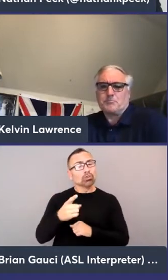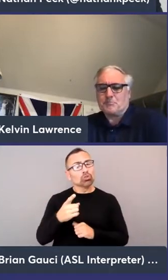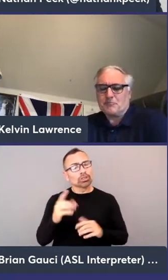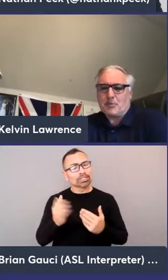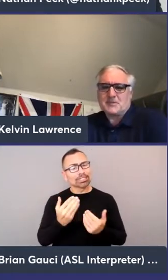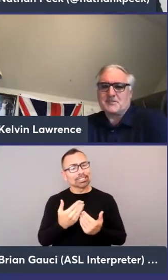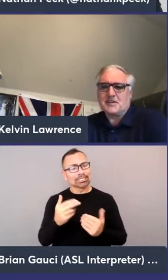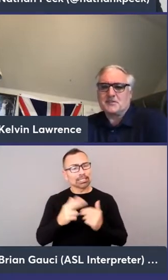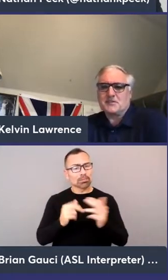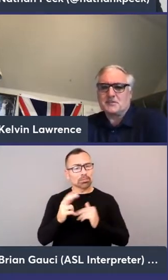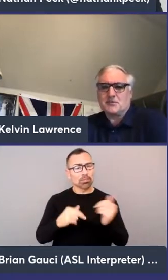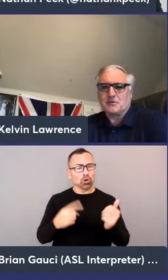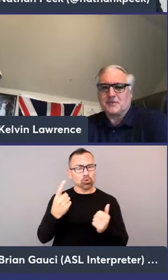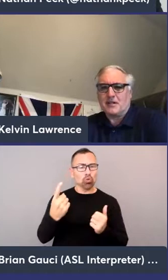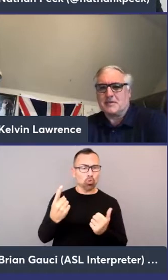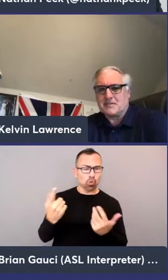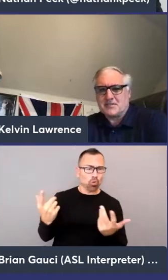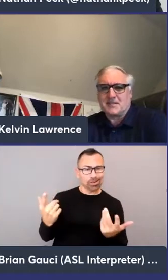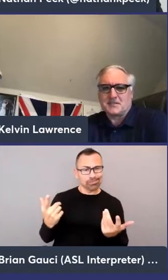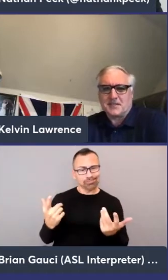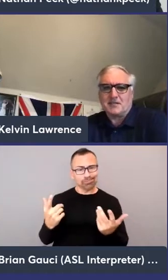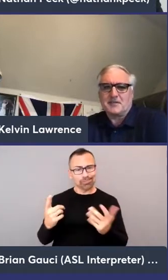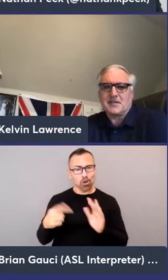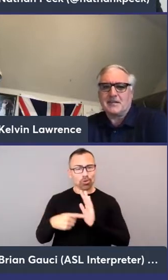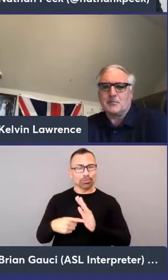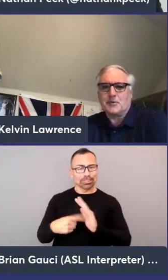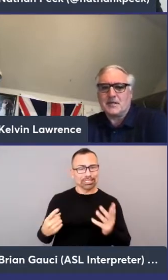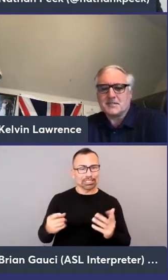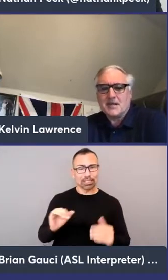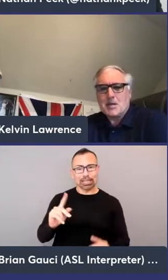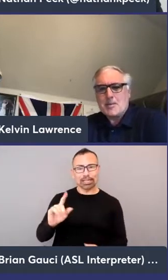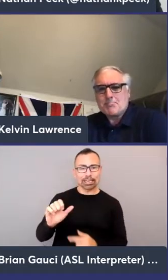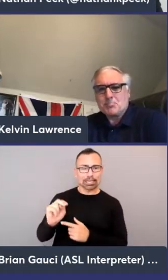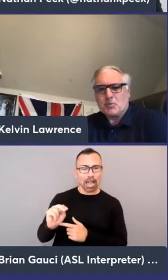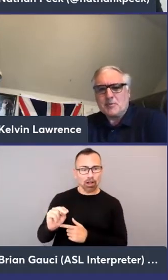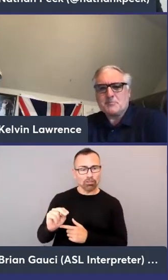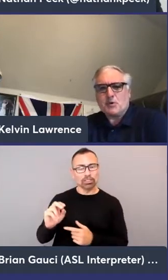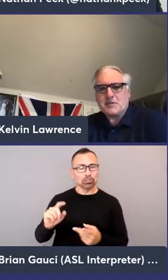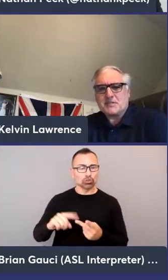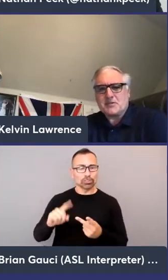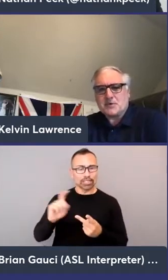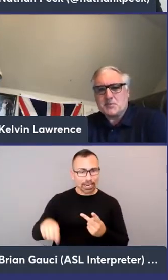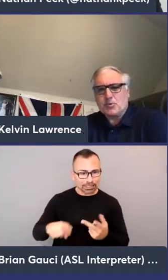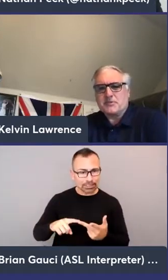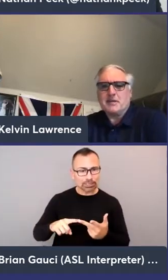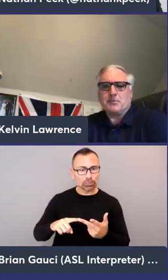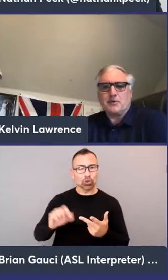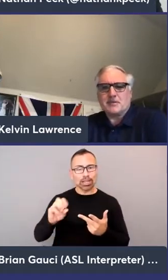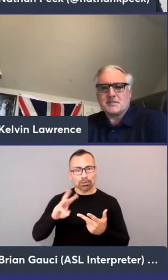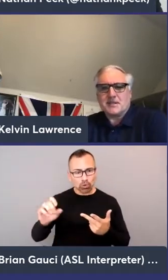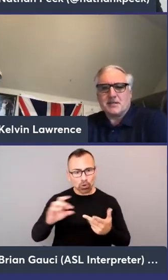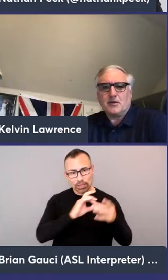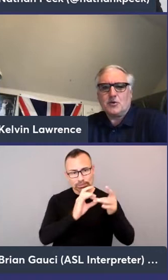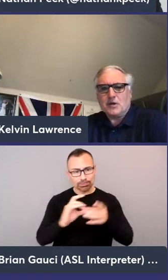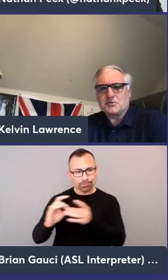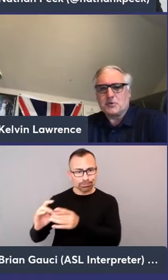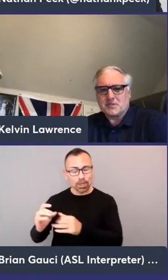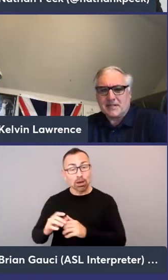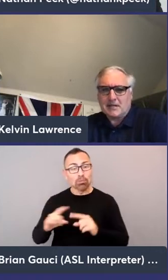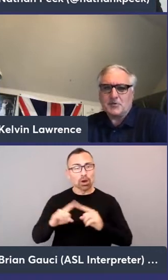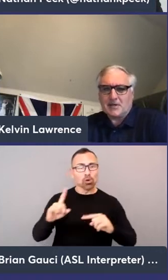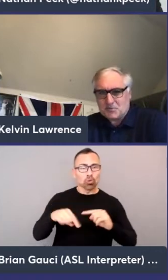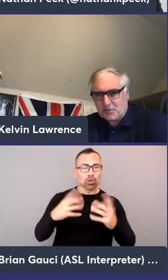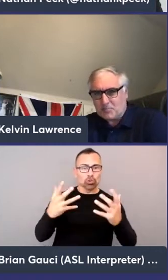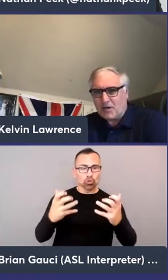one-hop representations of sort of Kelvin to Texas, Kelvin to AWS. But when we start to explore deeper and say, who else